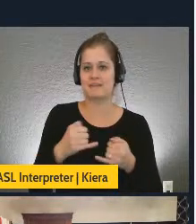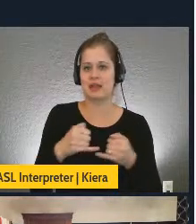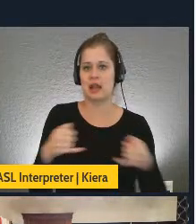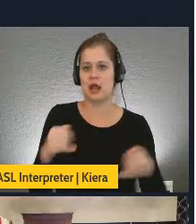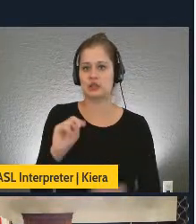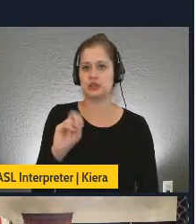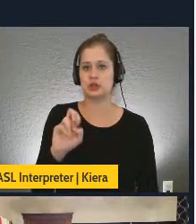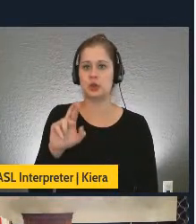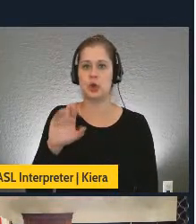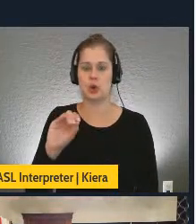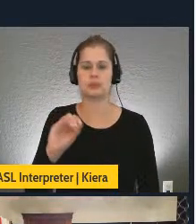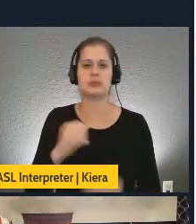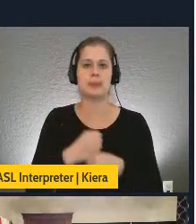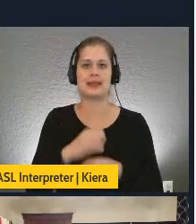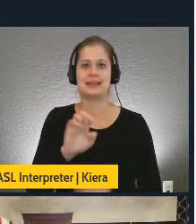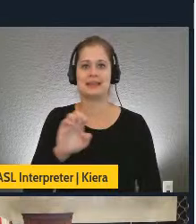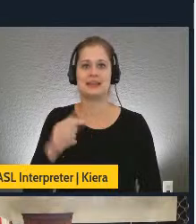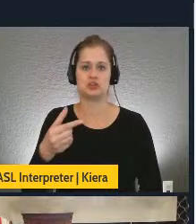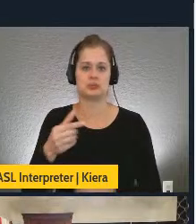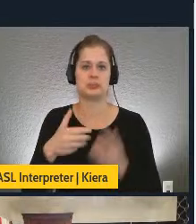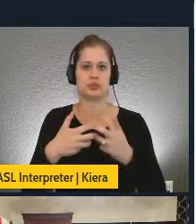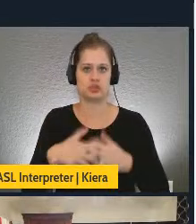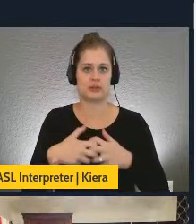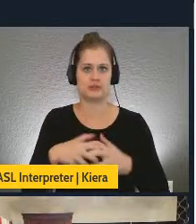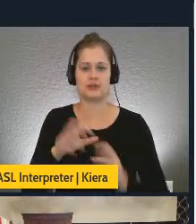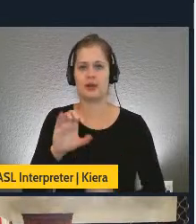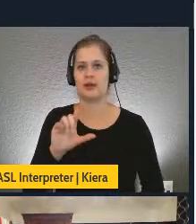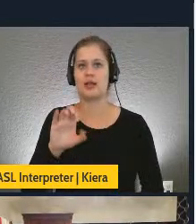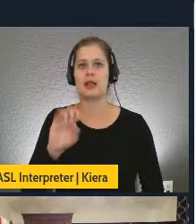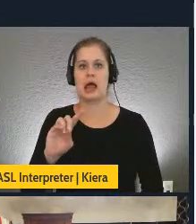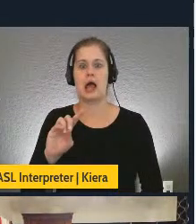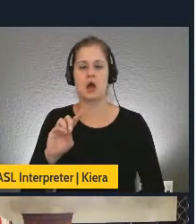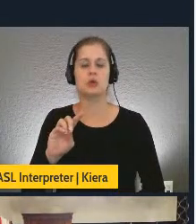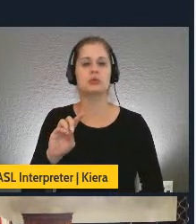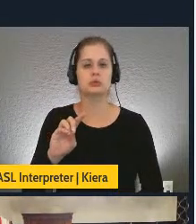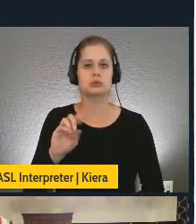and cloud software to support it. So if you imagine EEG as